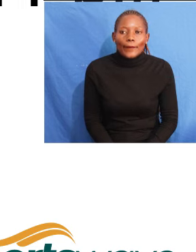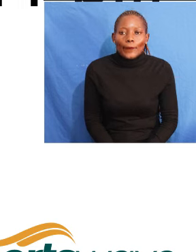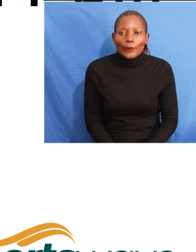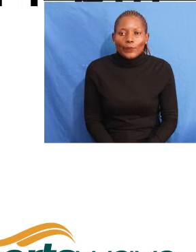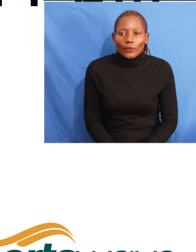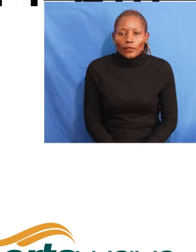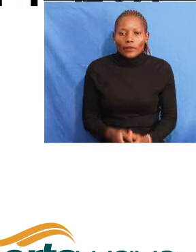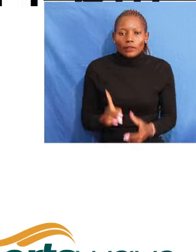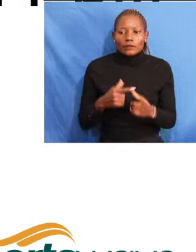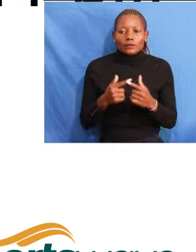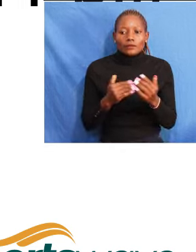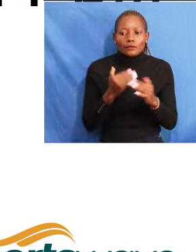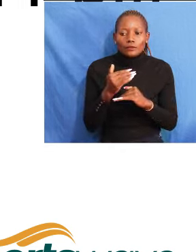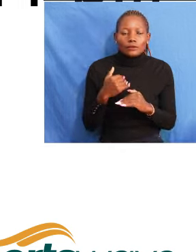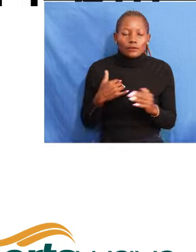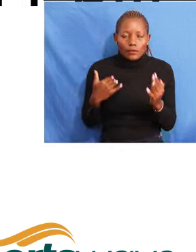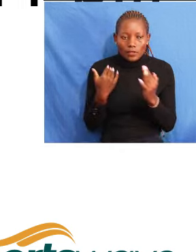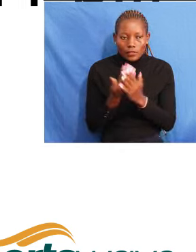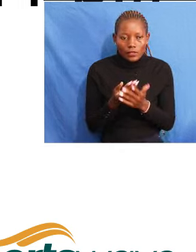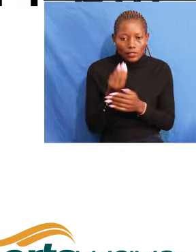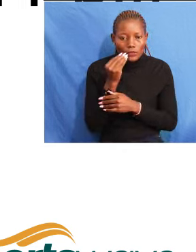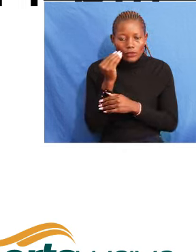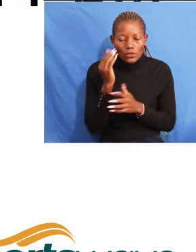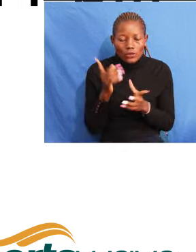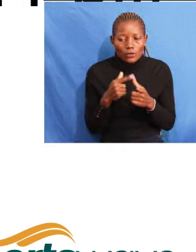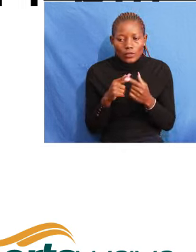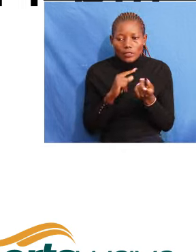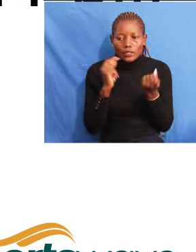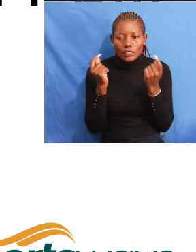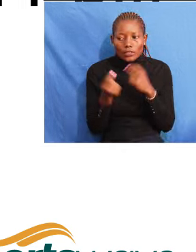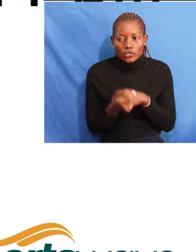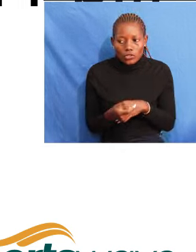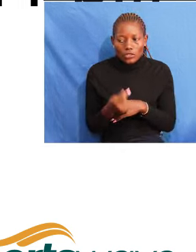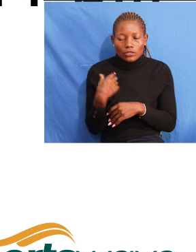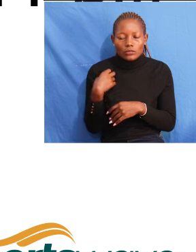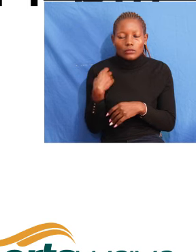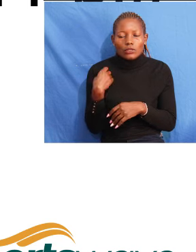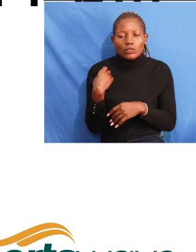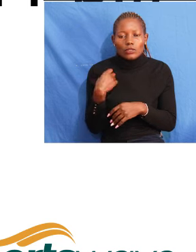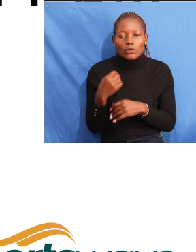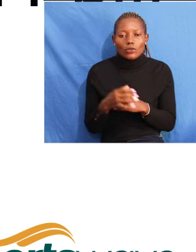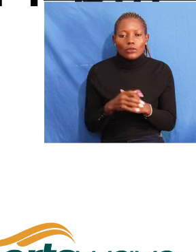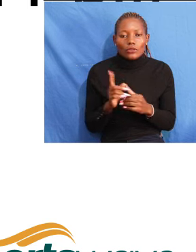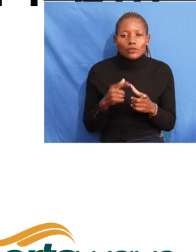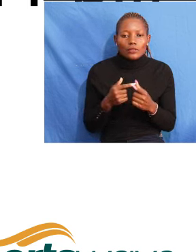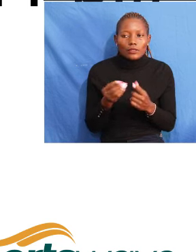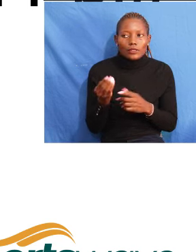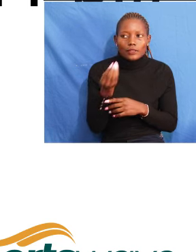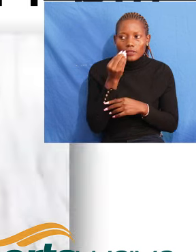And after I get home, I change my clothes and I eat a dinner.